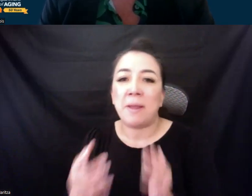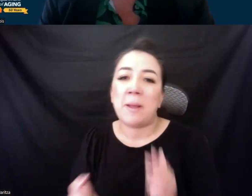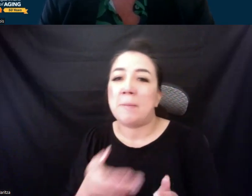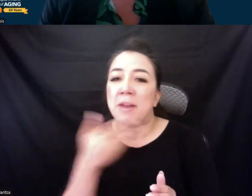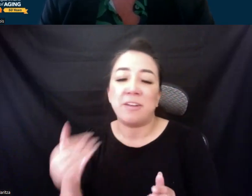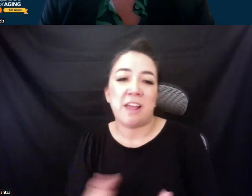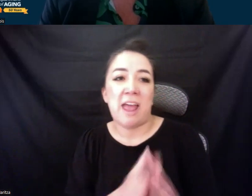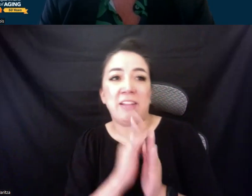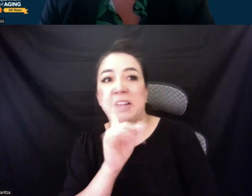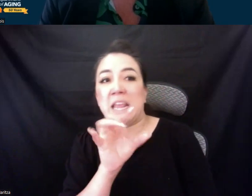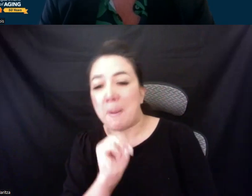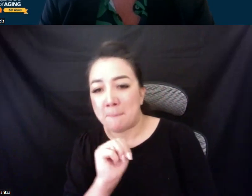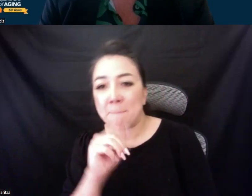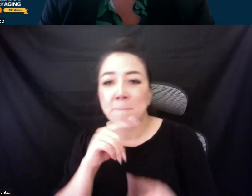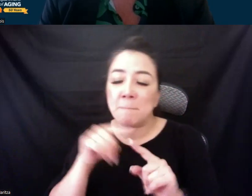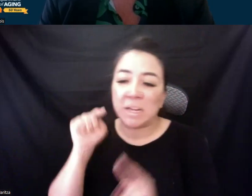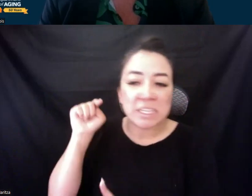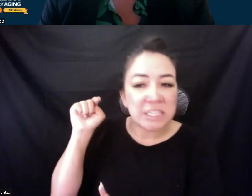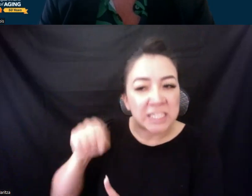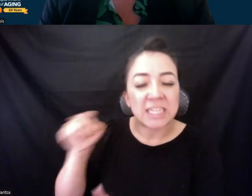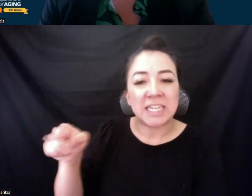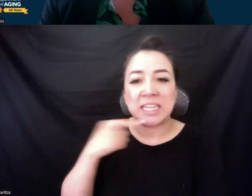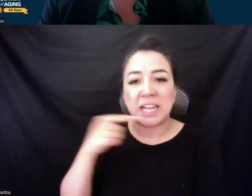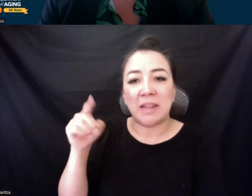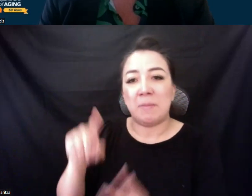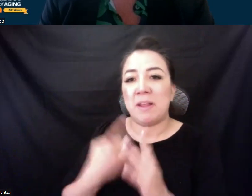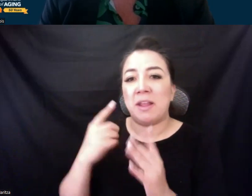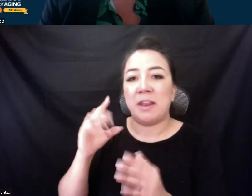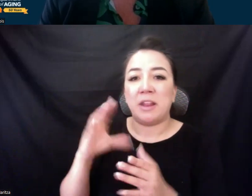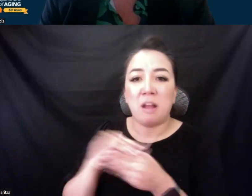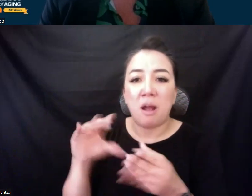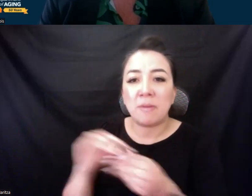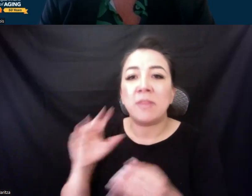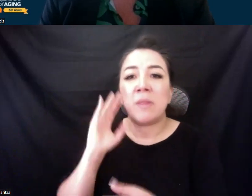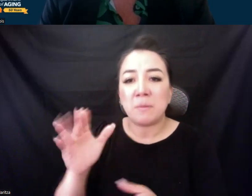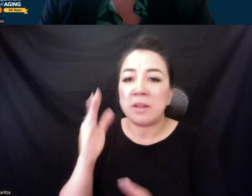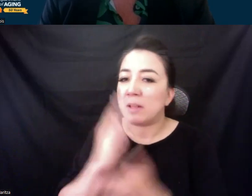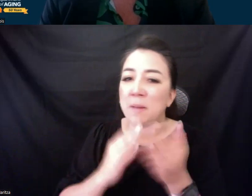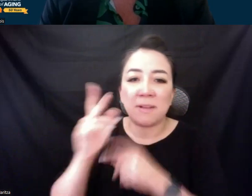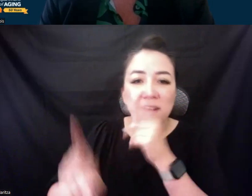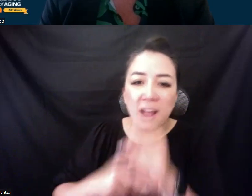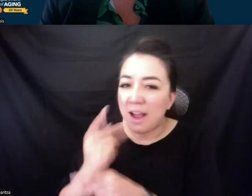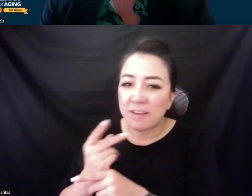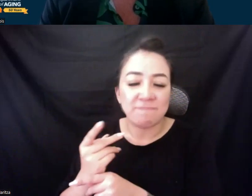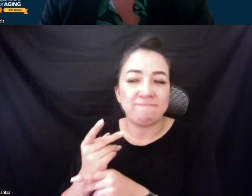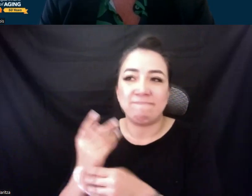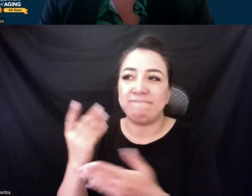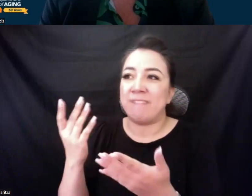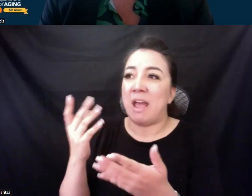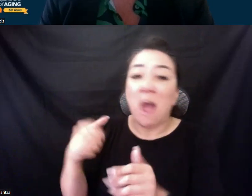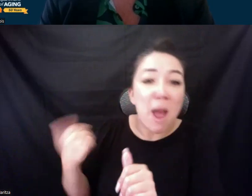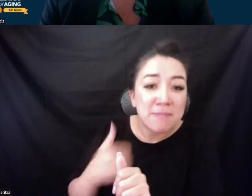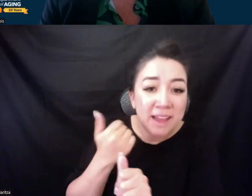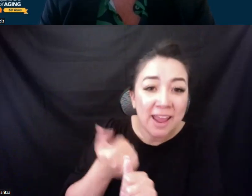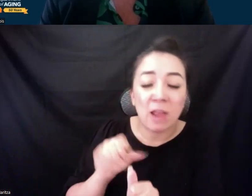Kim. Did she say in her beginning comments that there was going to be some kind of an update or